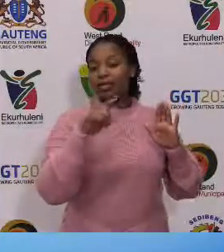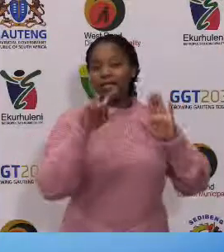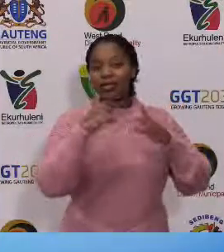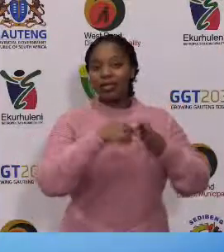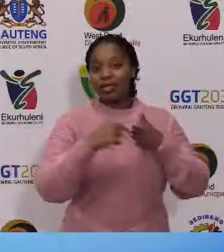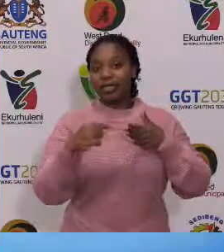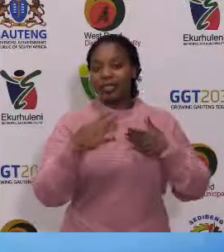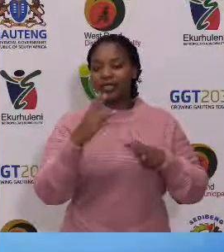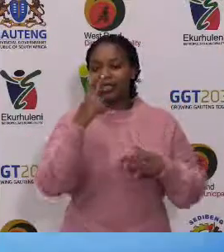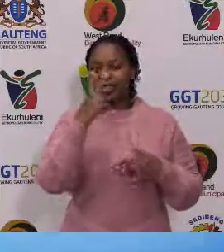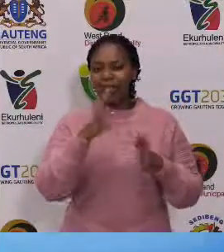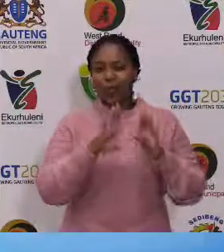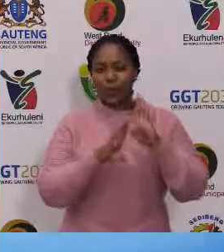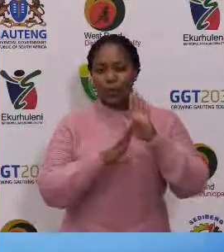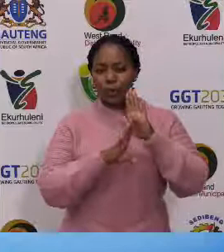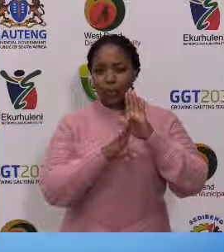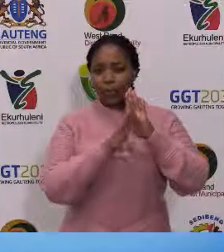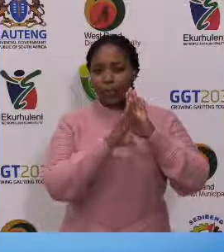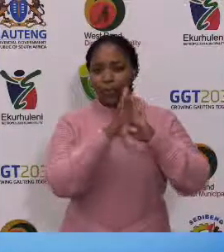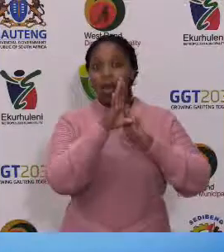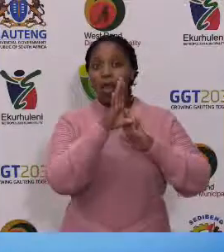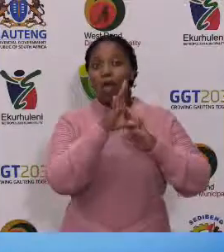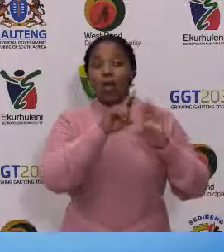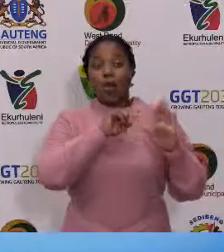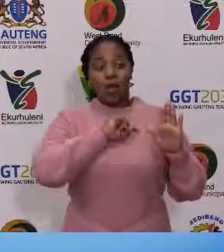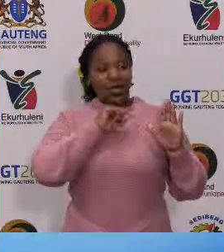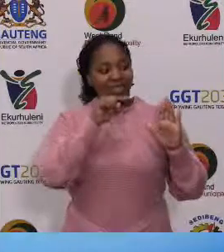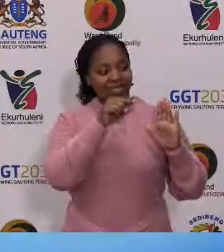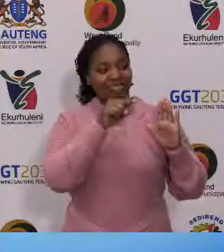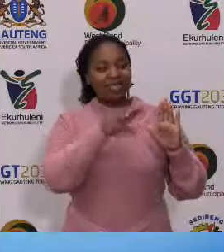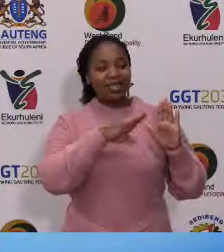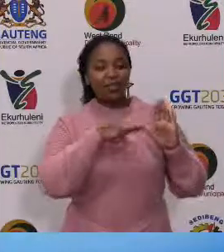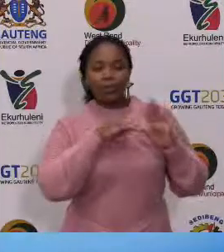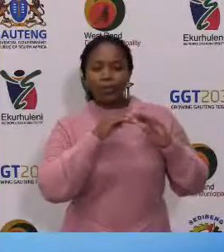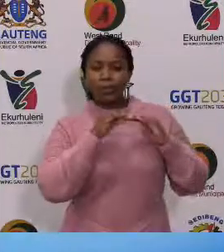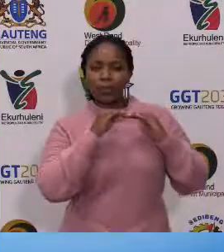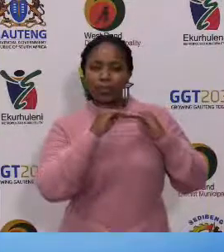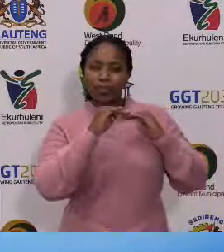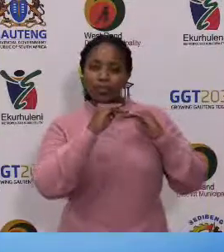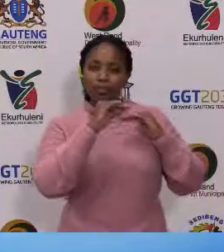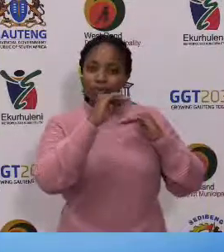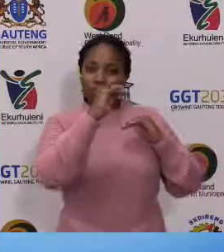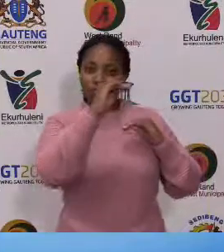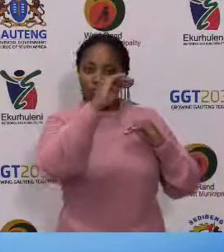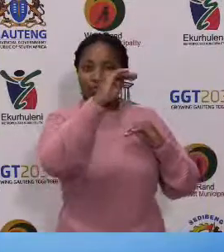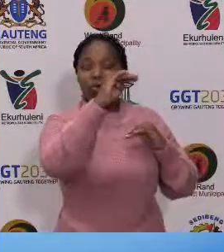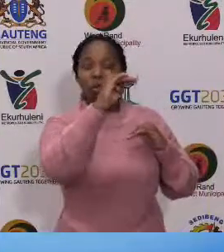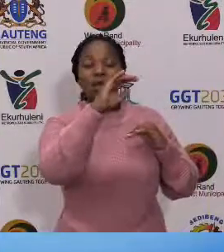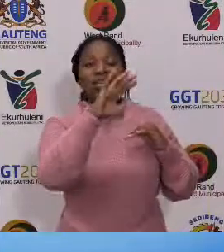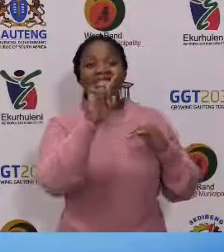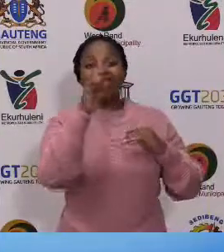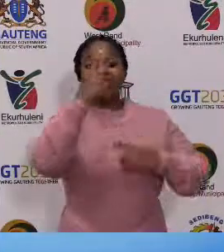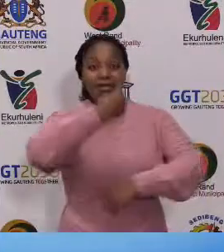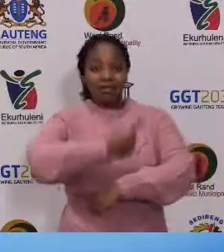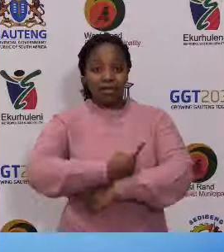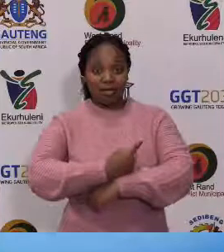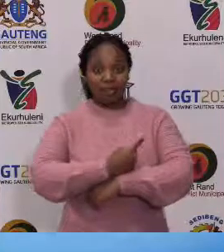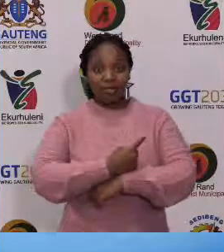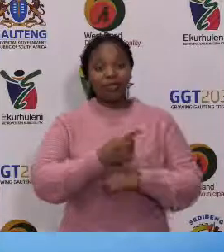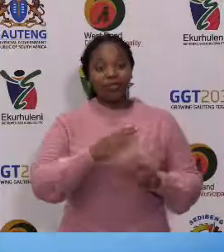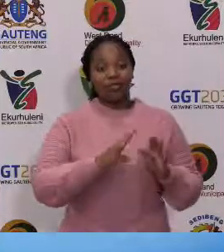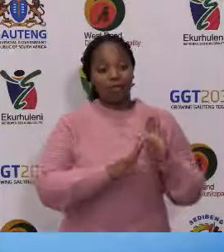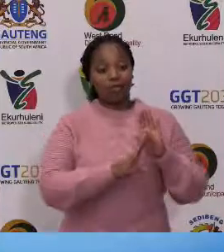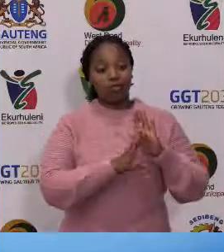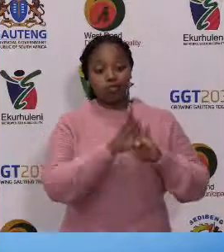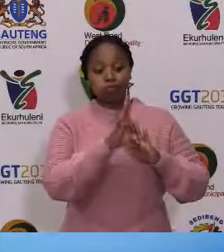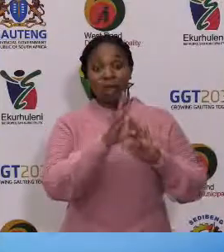spike. Actually, it's an uptick, because it's actually a sustained increase in the 7-day rolling average for more than 5 days. So